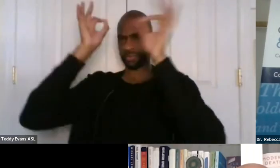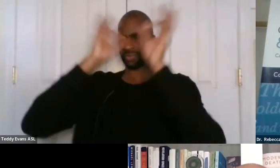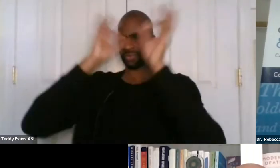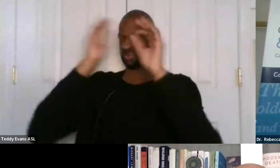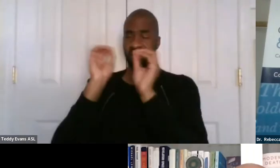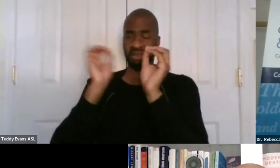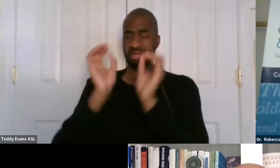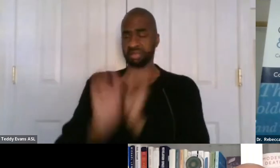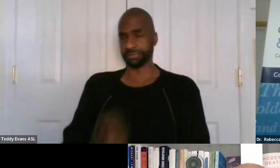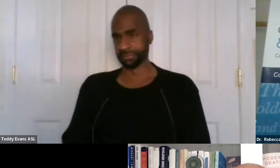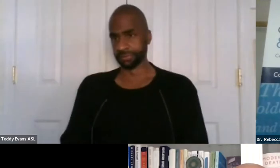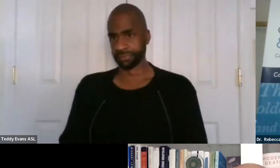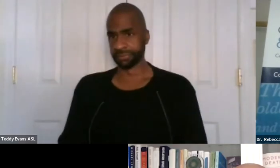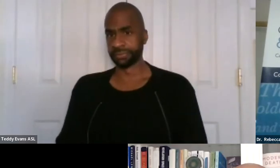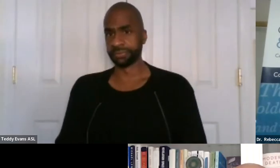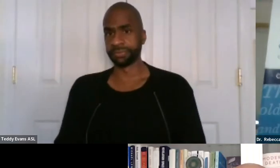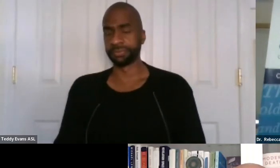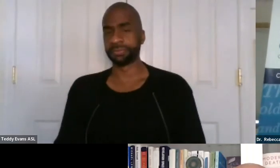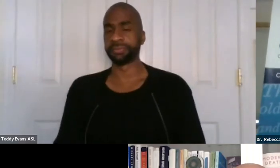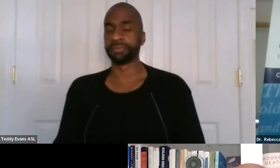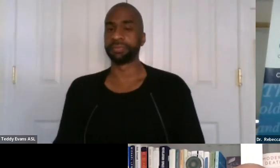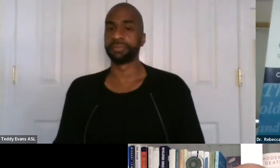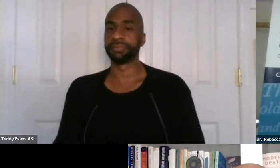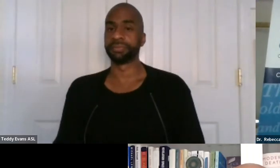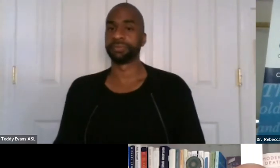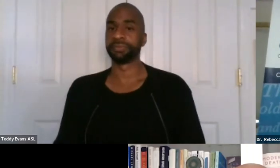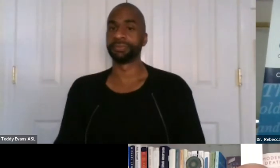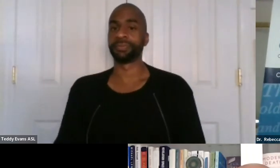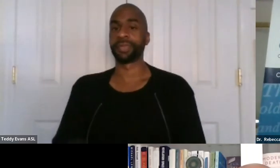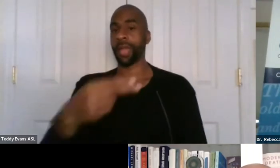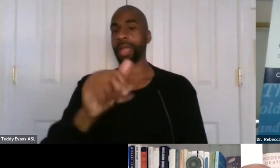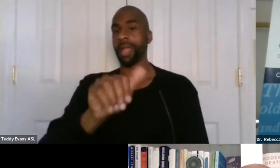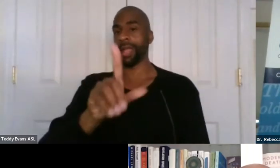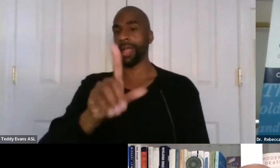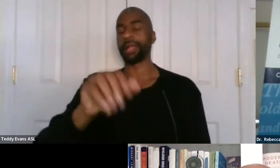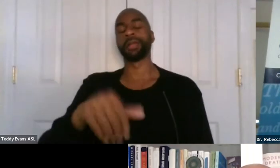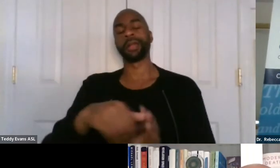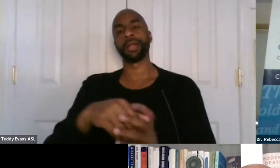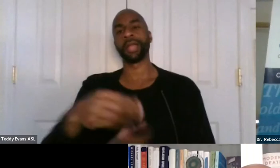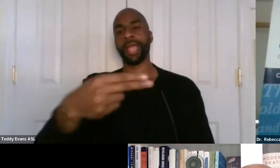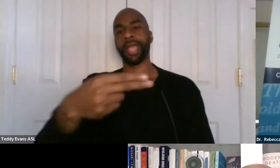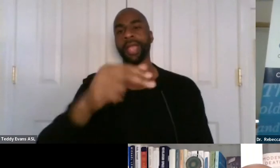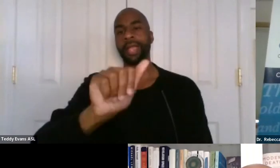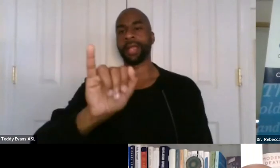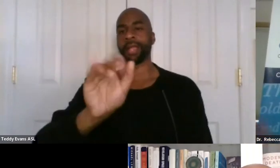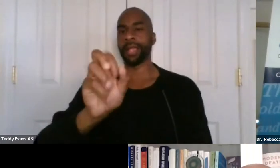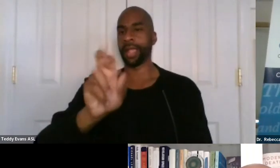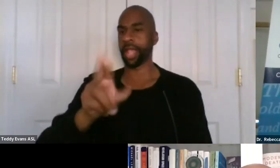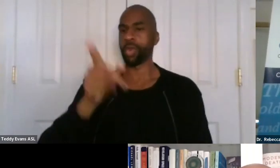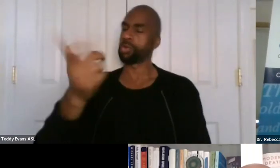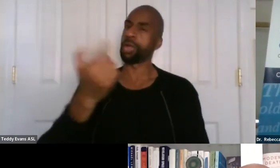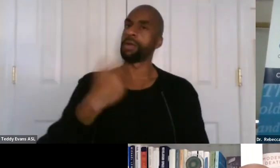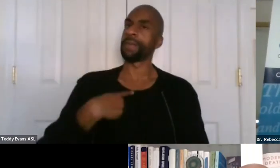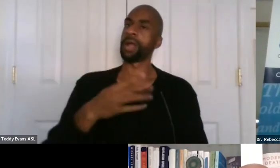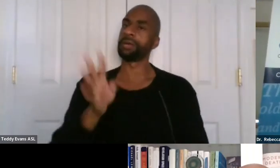better. Well, Heather, you're so articulate. I love talking to you. Thank you for, especially because I